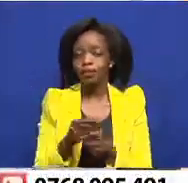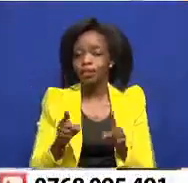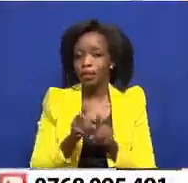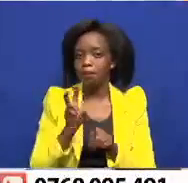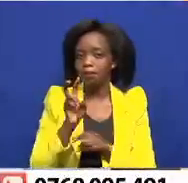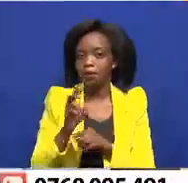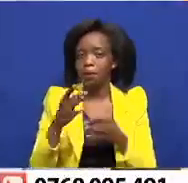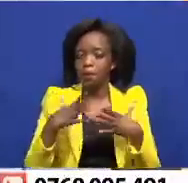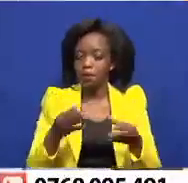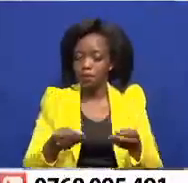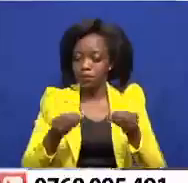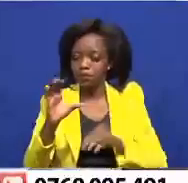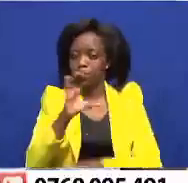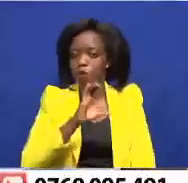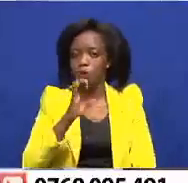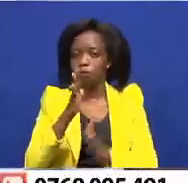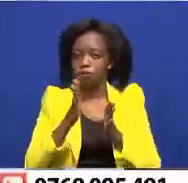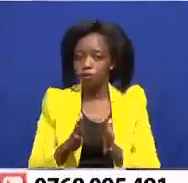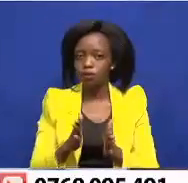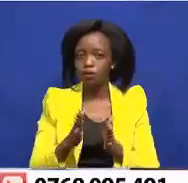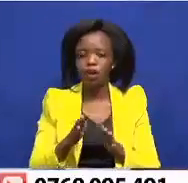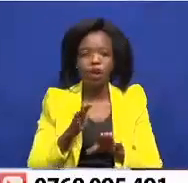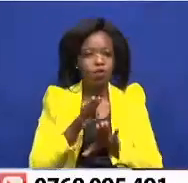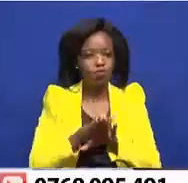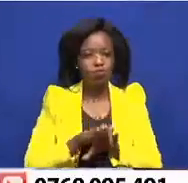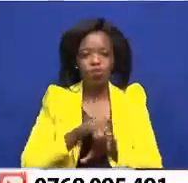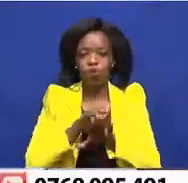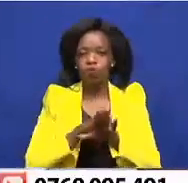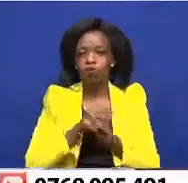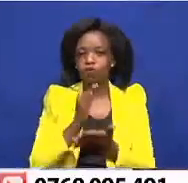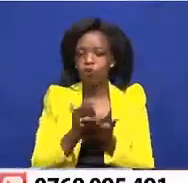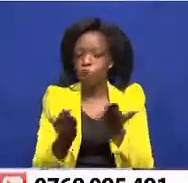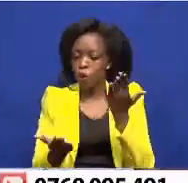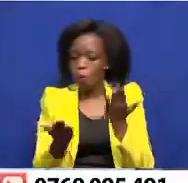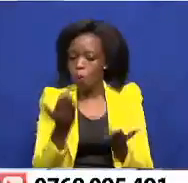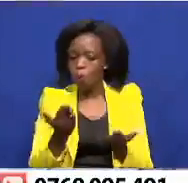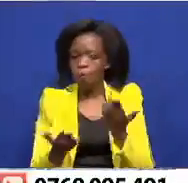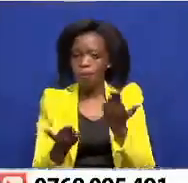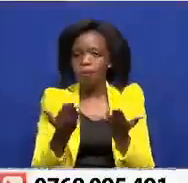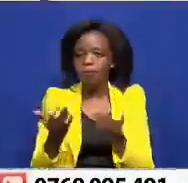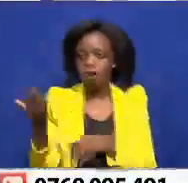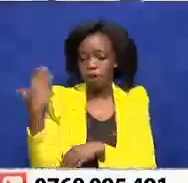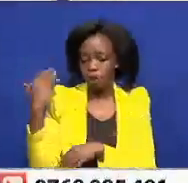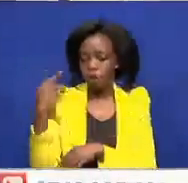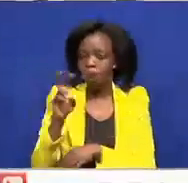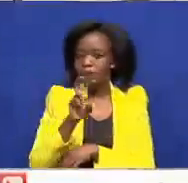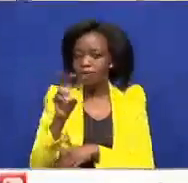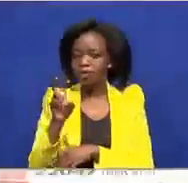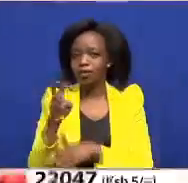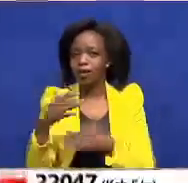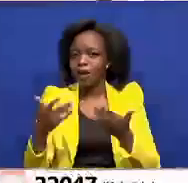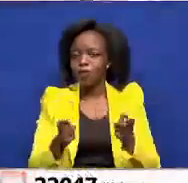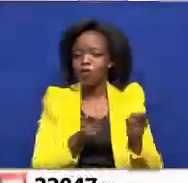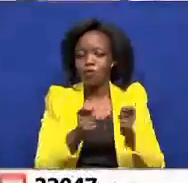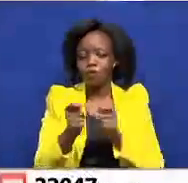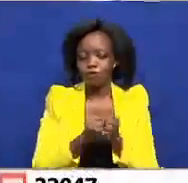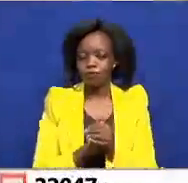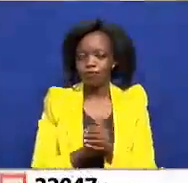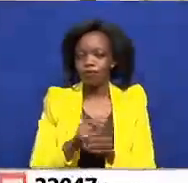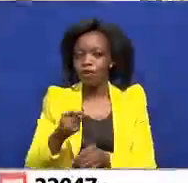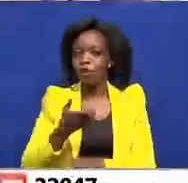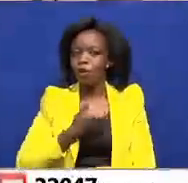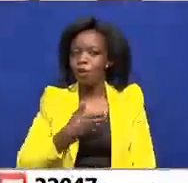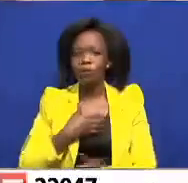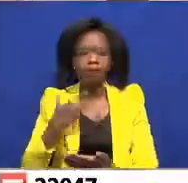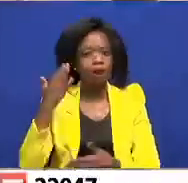wenye wamepewa hii contract wameenda pole pole sana kulingana na vile zile zingine tunaonanga. Hii yetu sijui